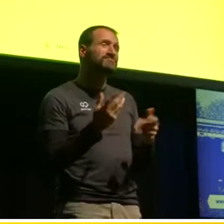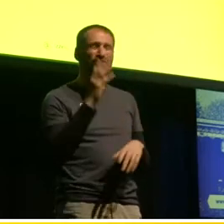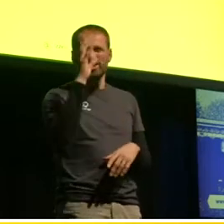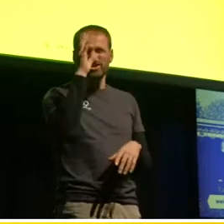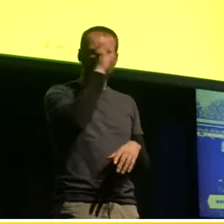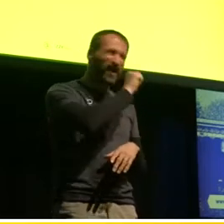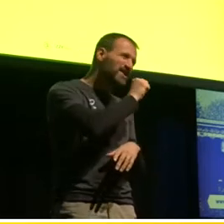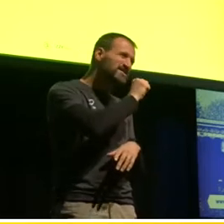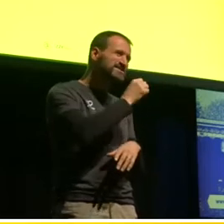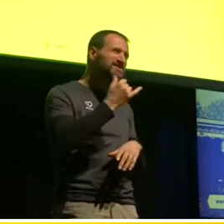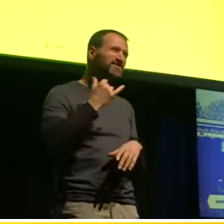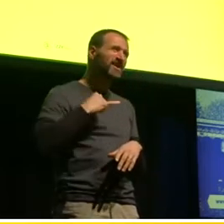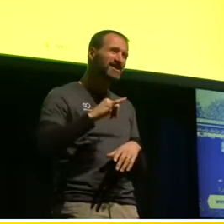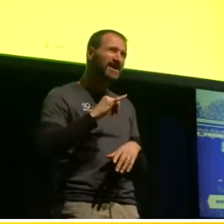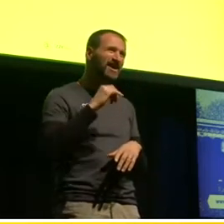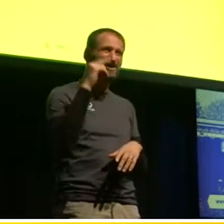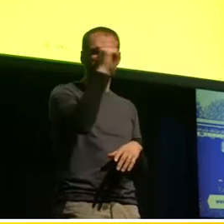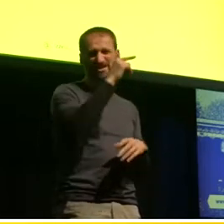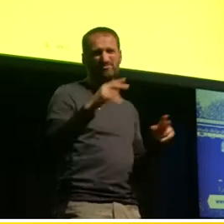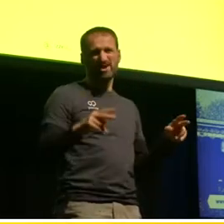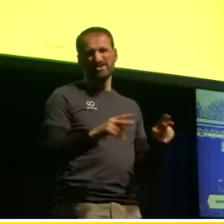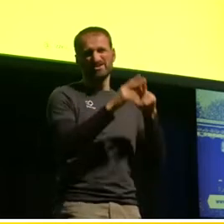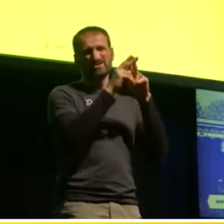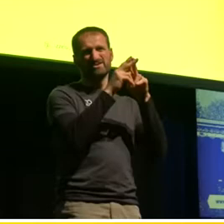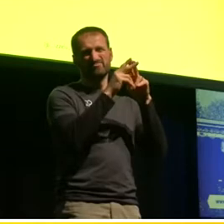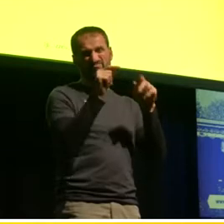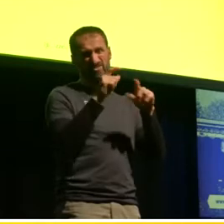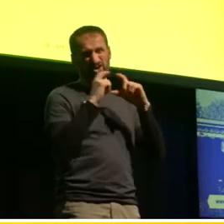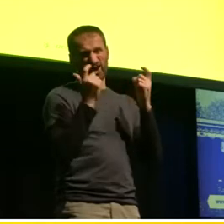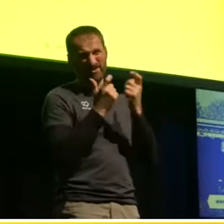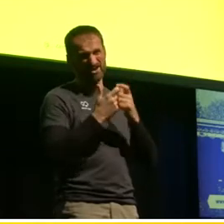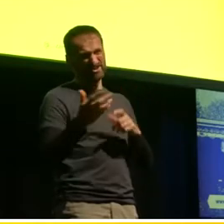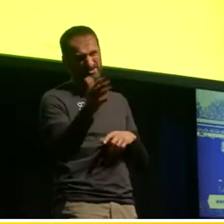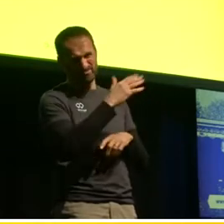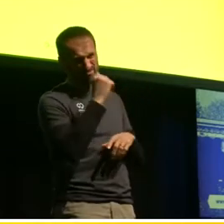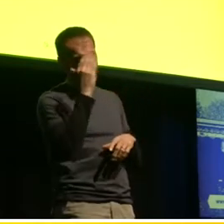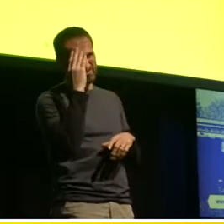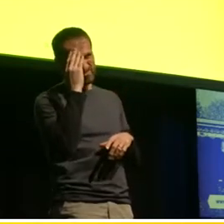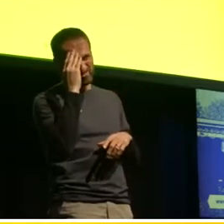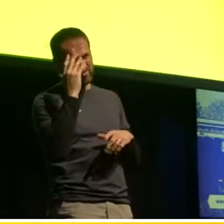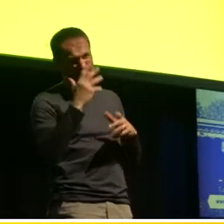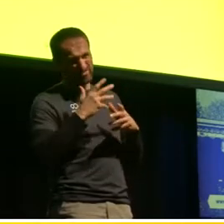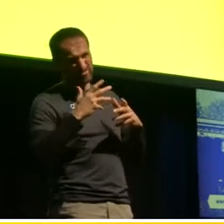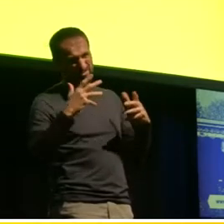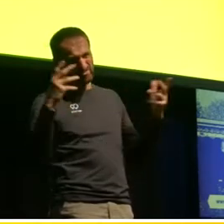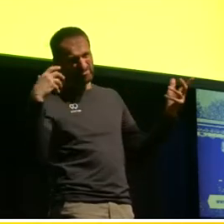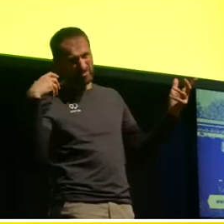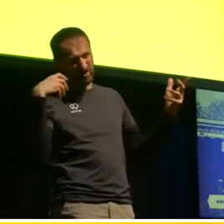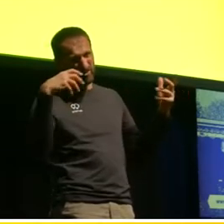Paris on a conference you all might know, with a big dong, dong,